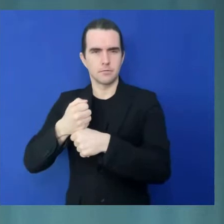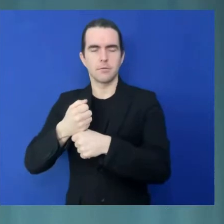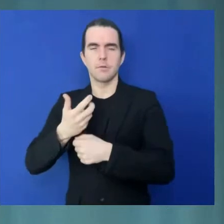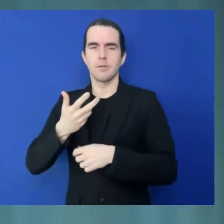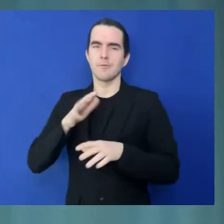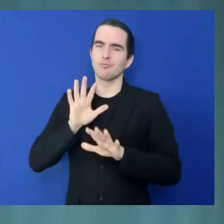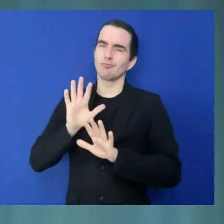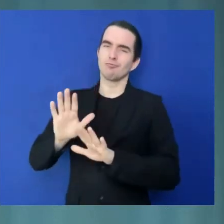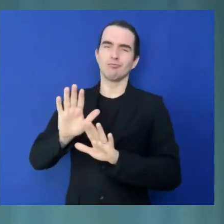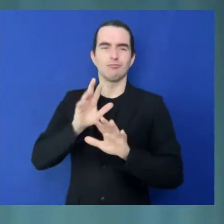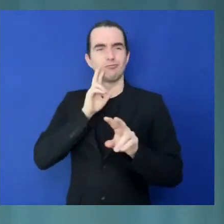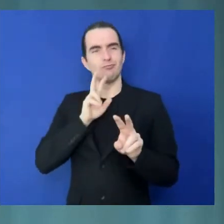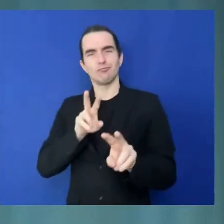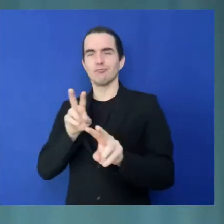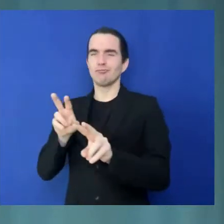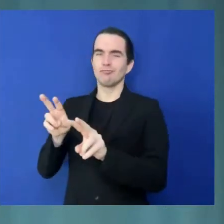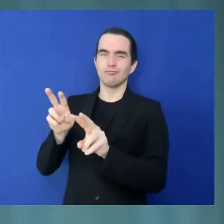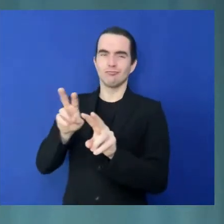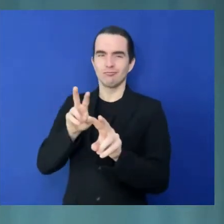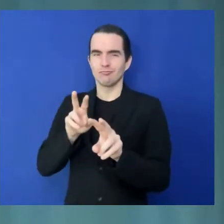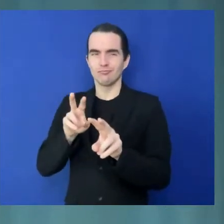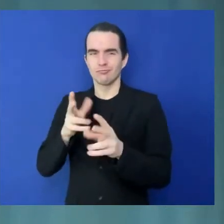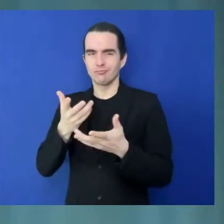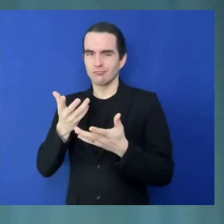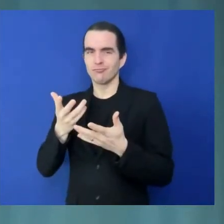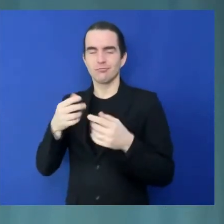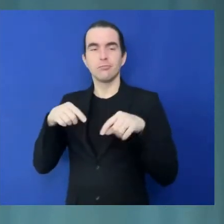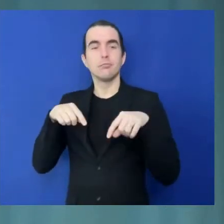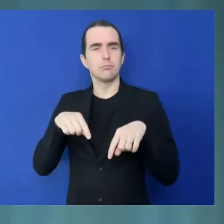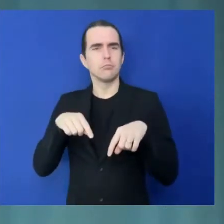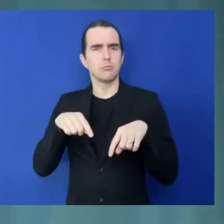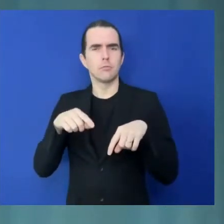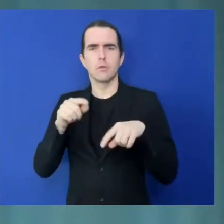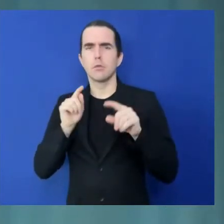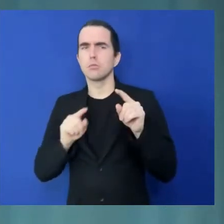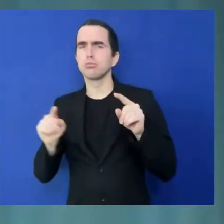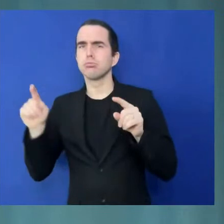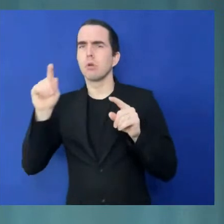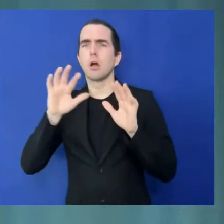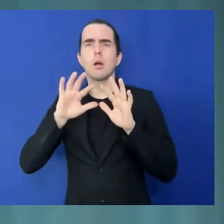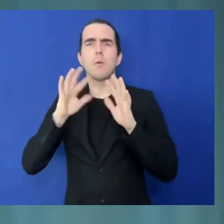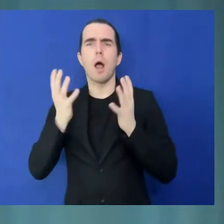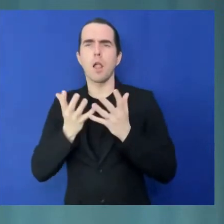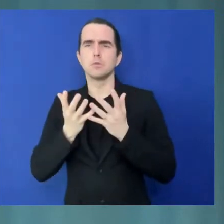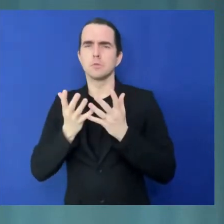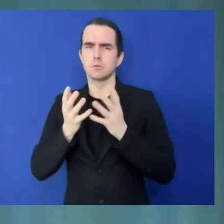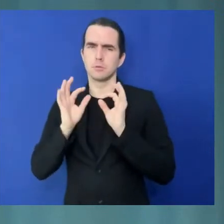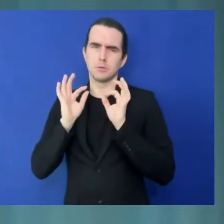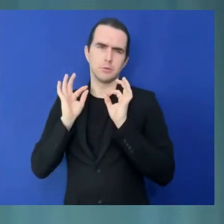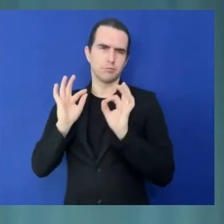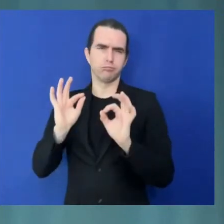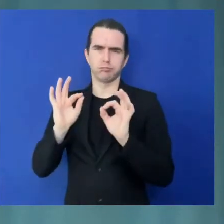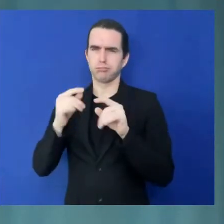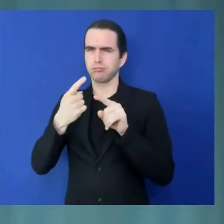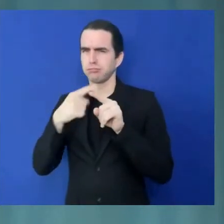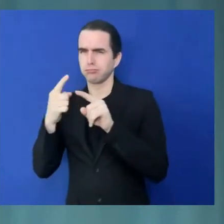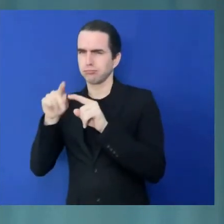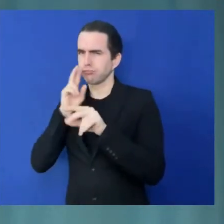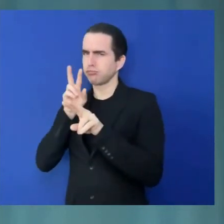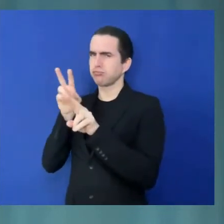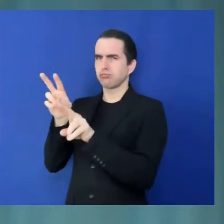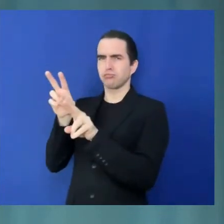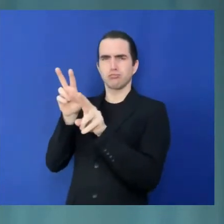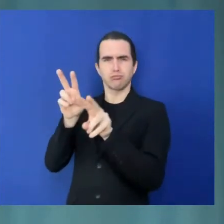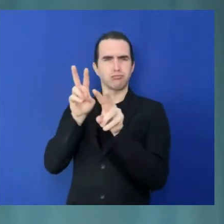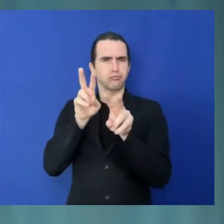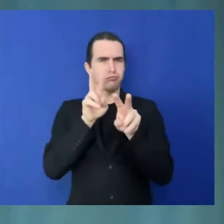introduce the Ambassador Circle, and the Zero Project Asia Summit will see policymakers